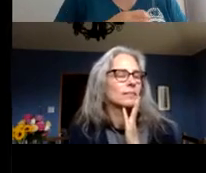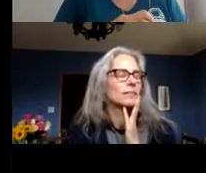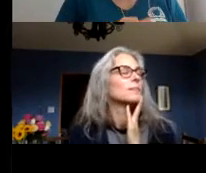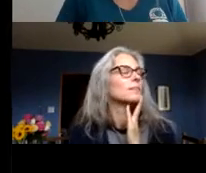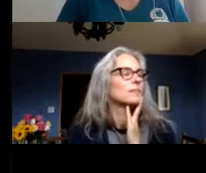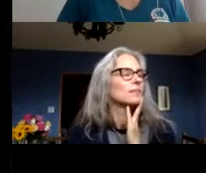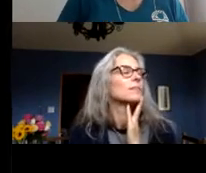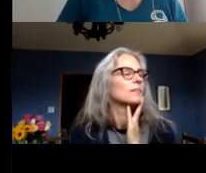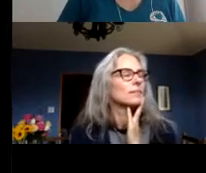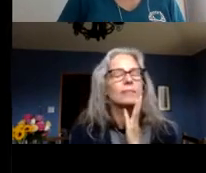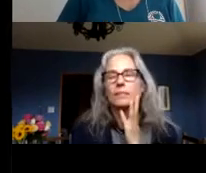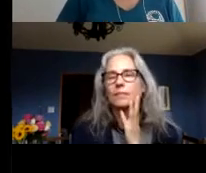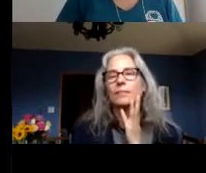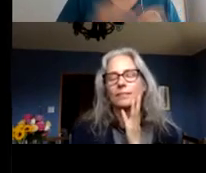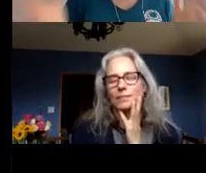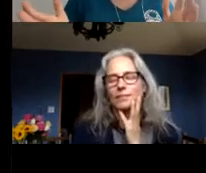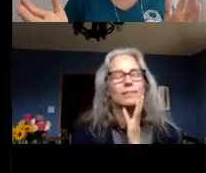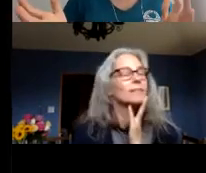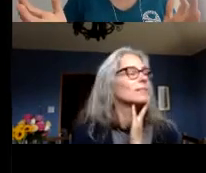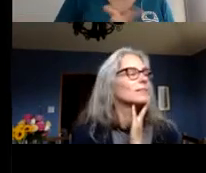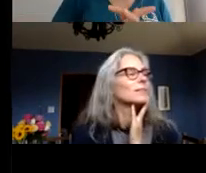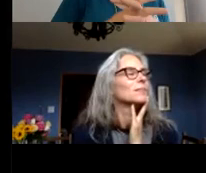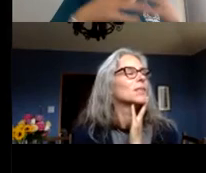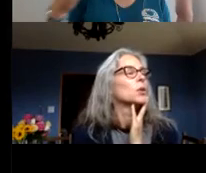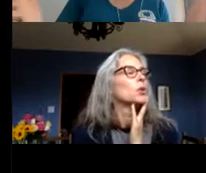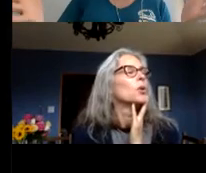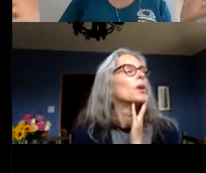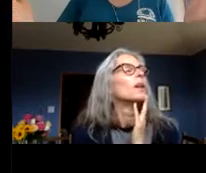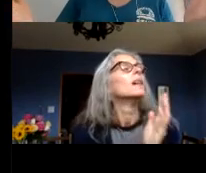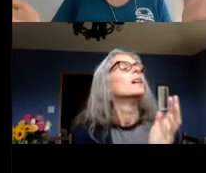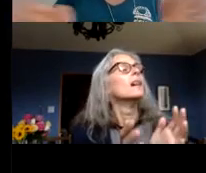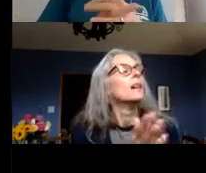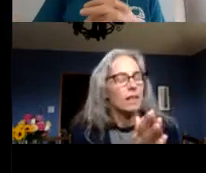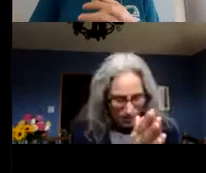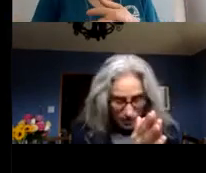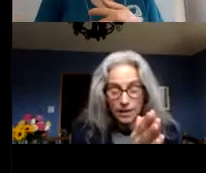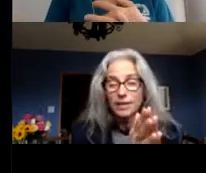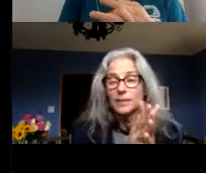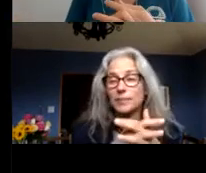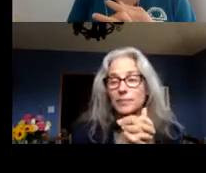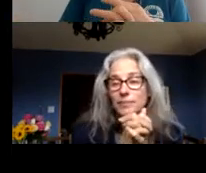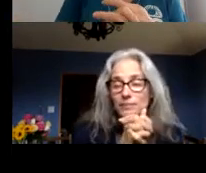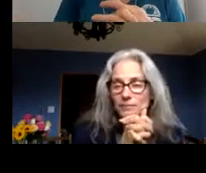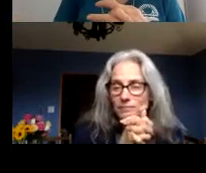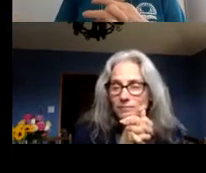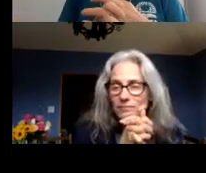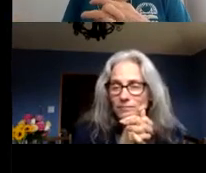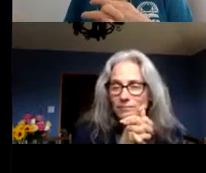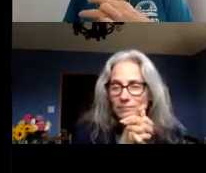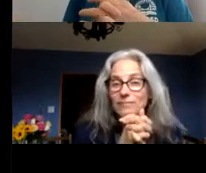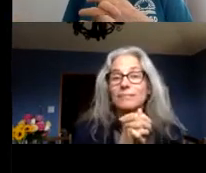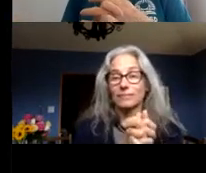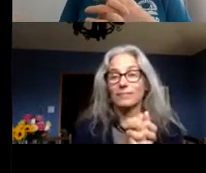and we will help you. So with that, it's 3:01. I'm going to let you go. Please, I hope you'll stick around for our closing panel. It starts